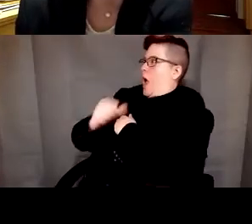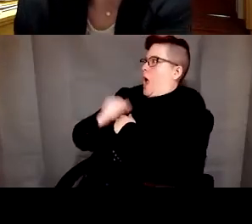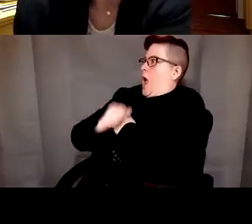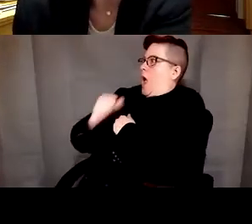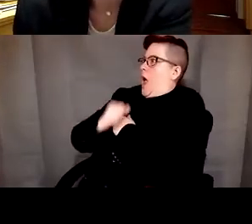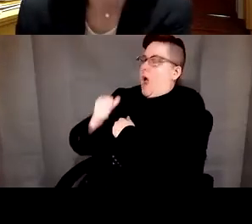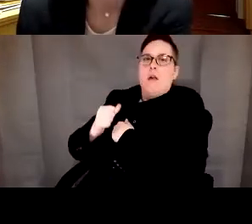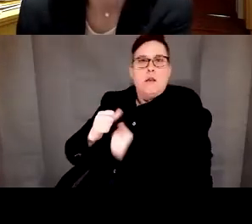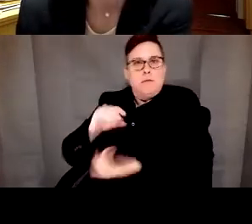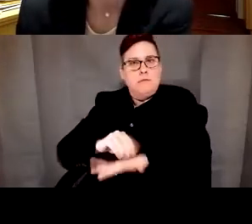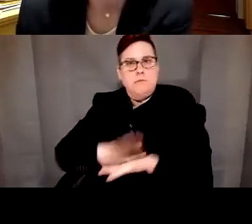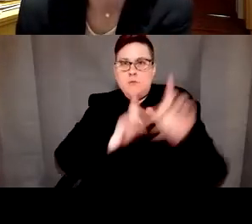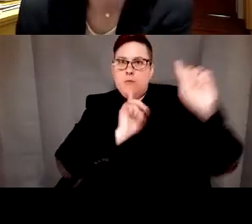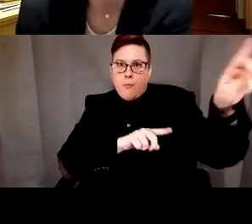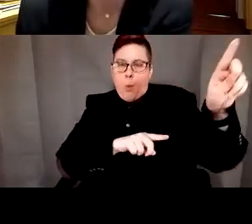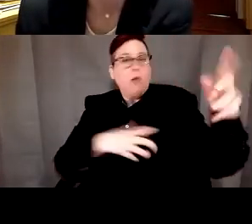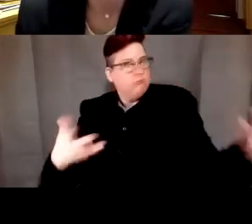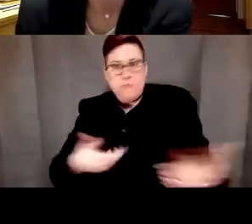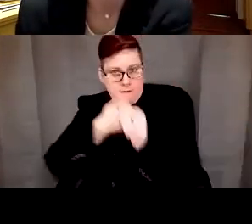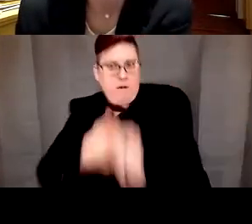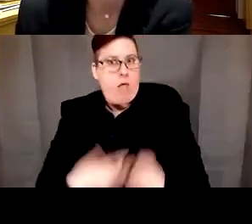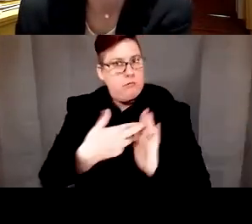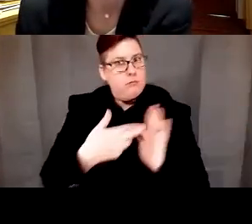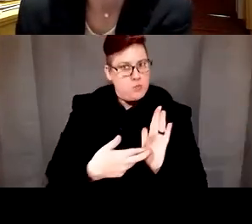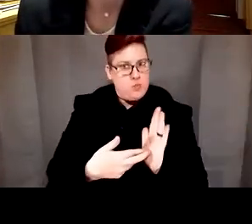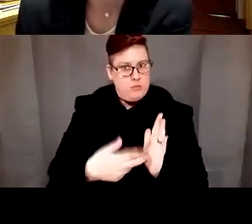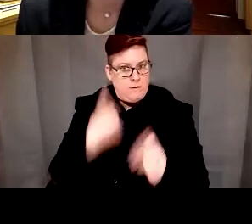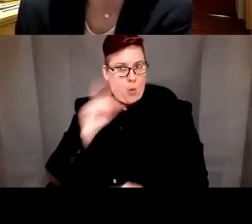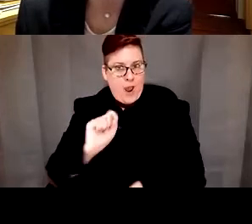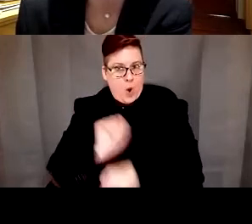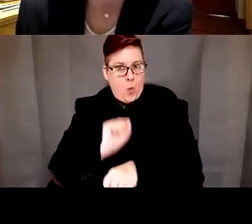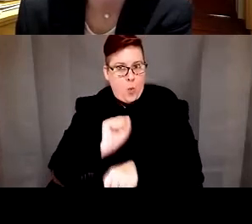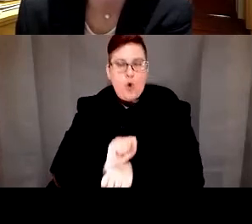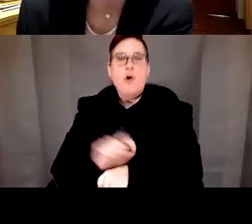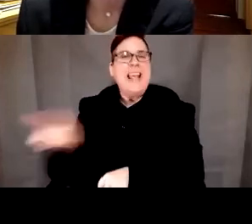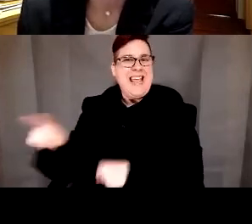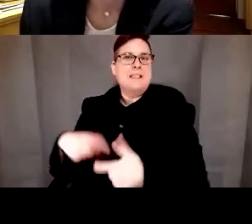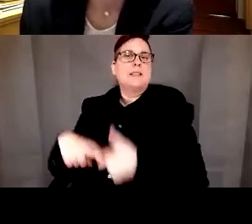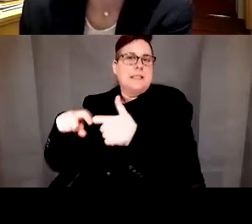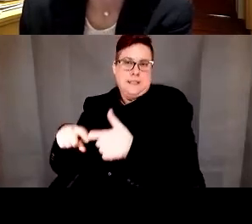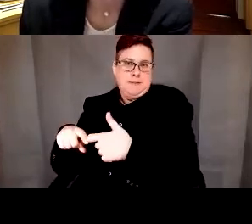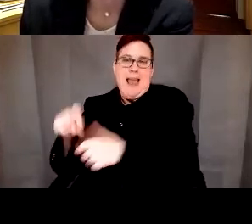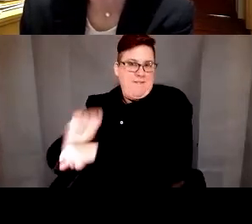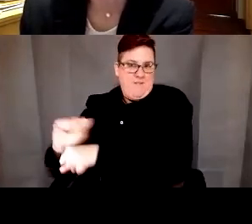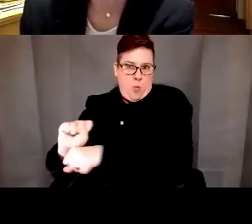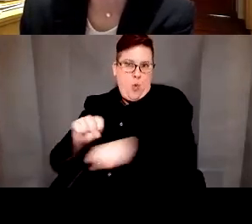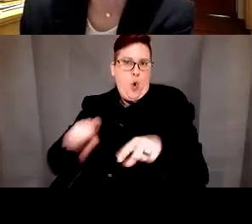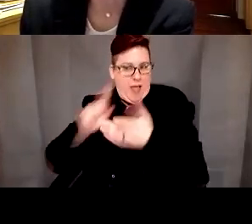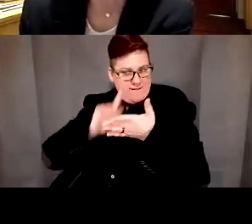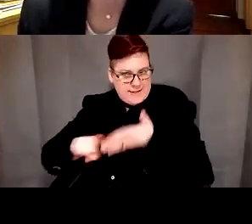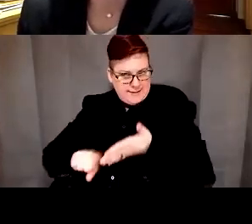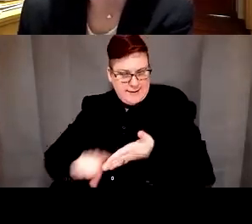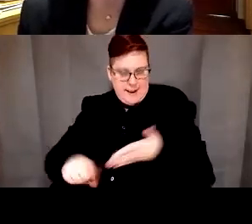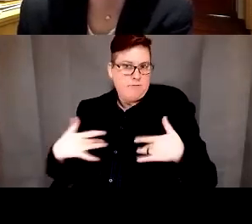she reported it, which is exactly what she was supposed to do. And he was suspended while they were